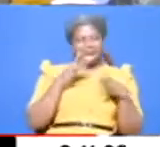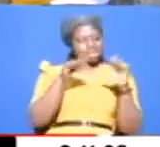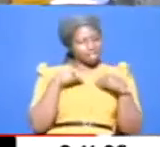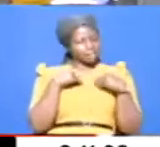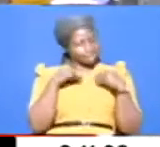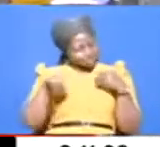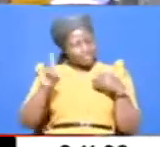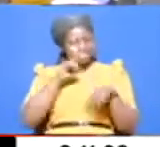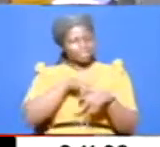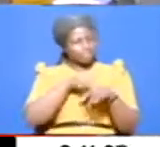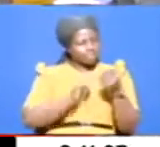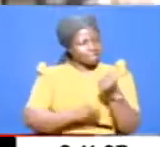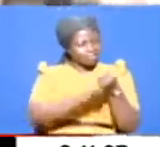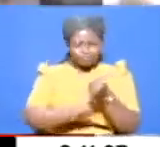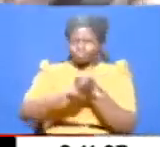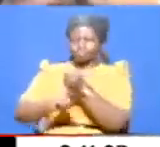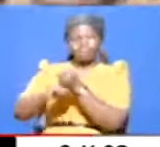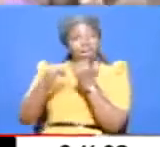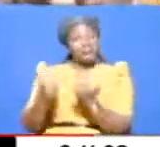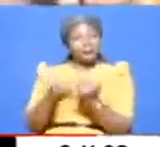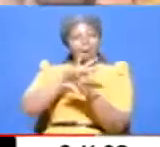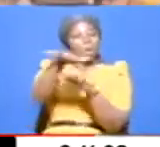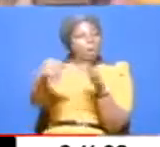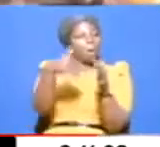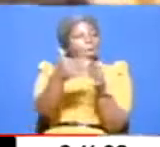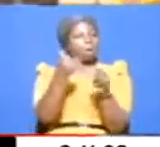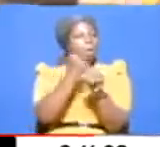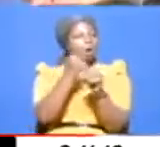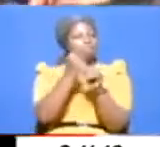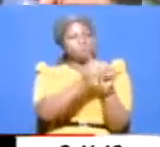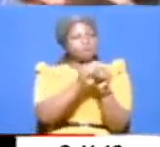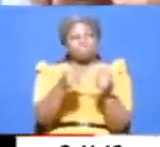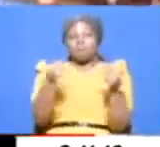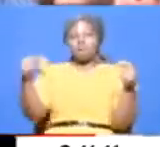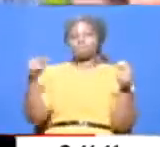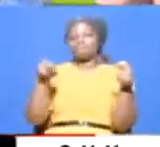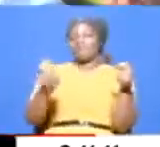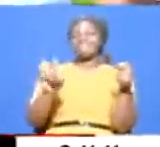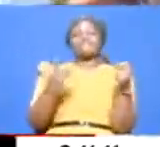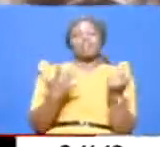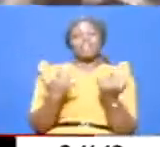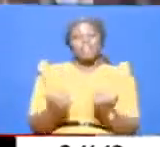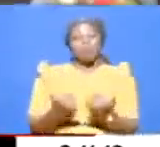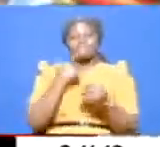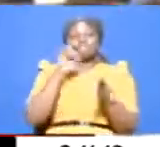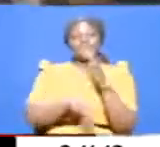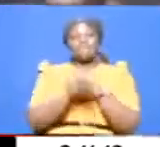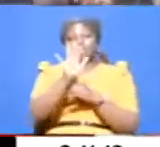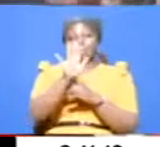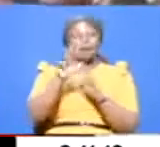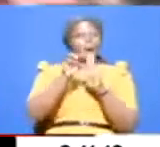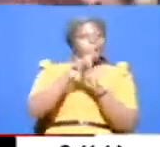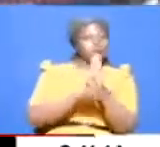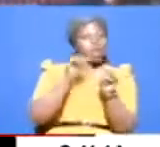have ganged up against him. Ruto said the hustler movement that was now popular among Kenyans has created